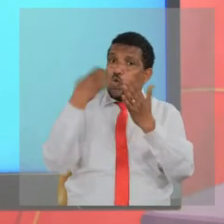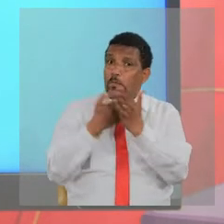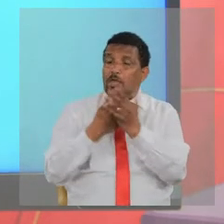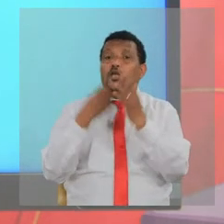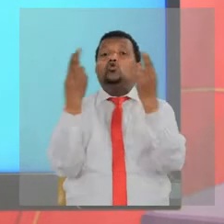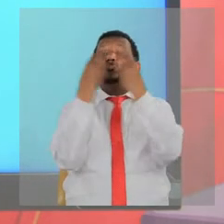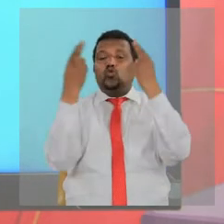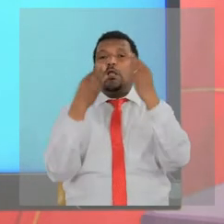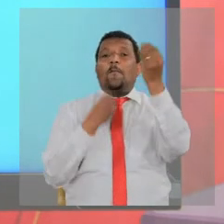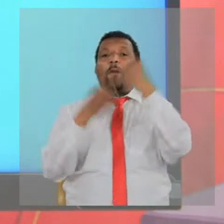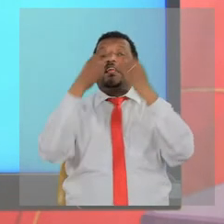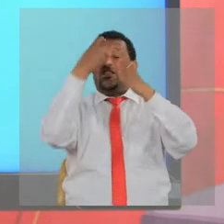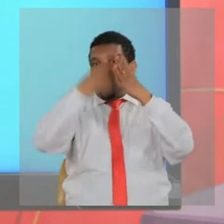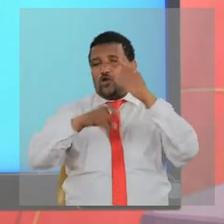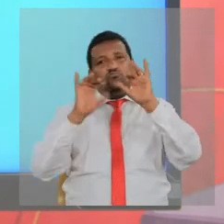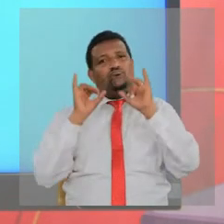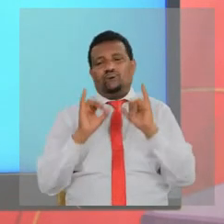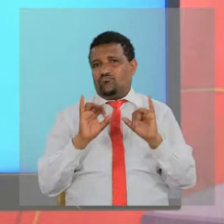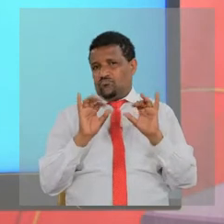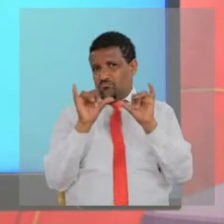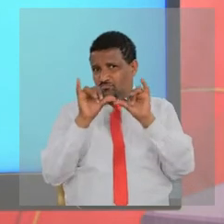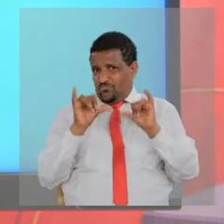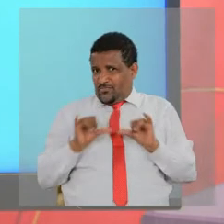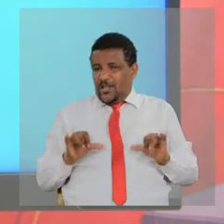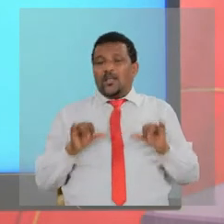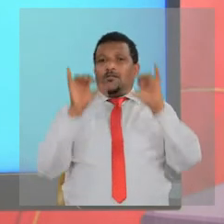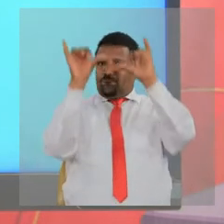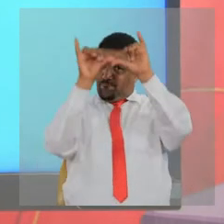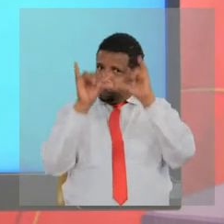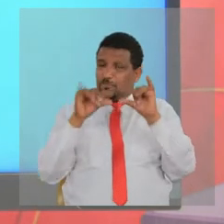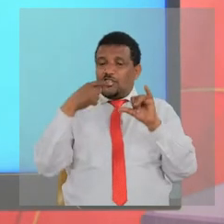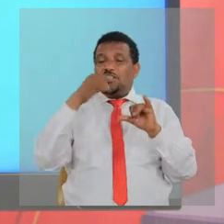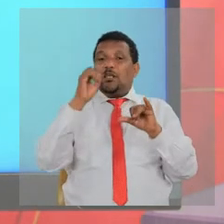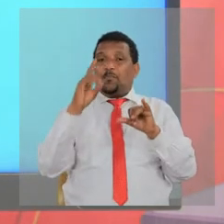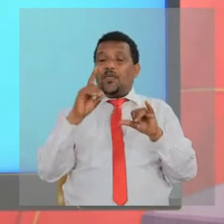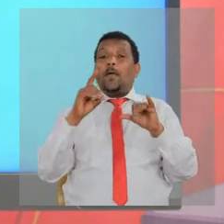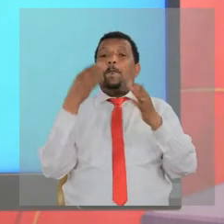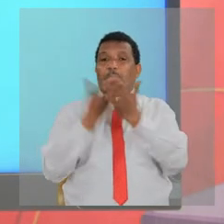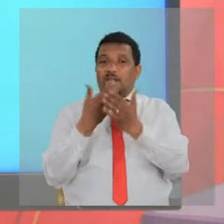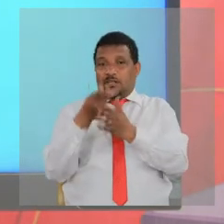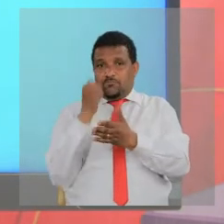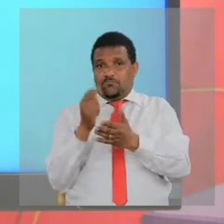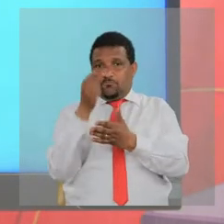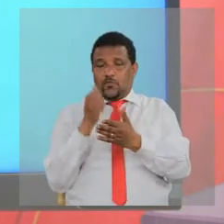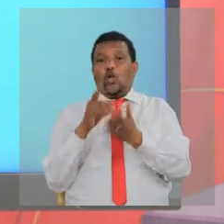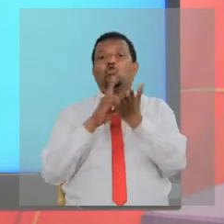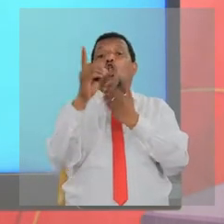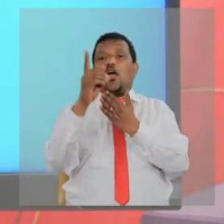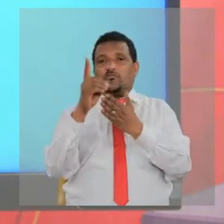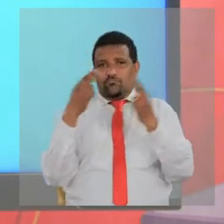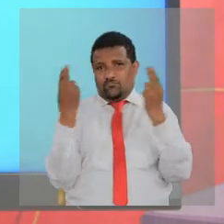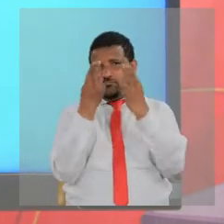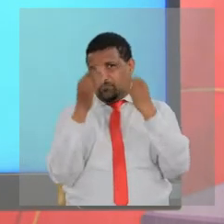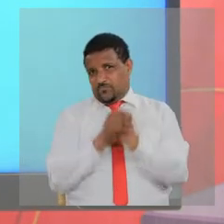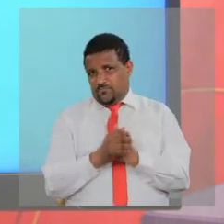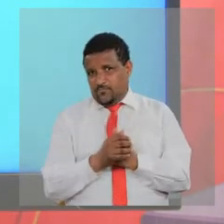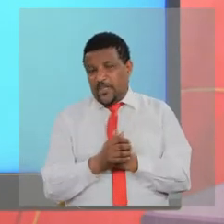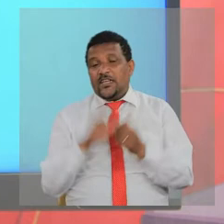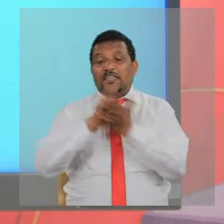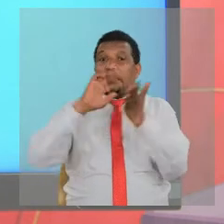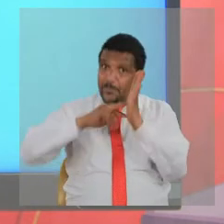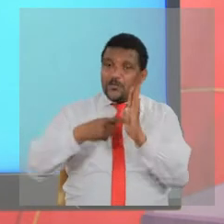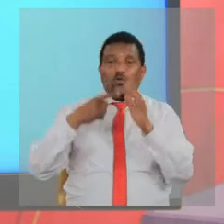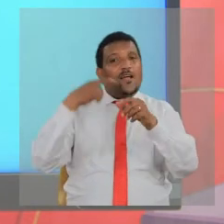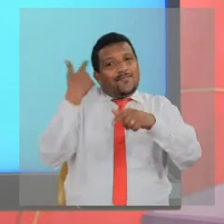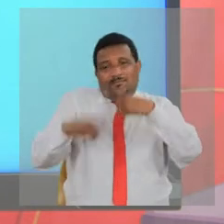using market value. So we can measure GDP using birr or dollar. That means